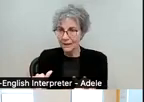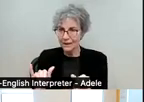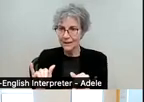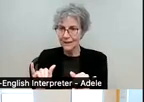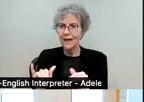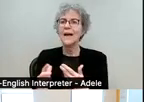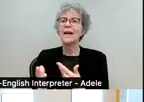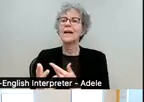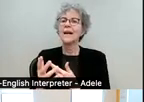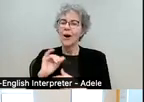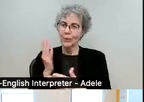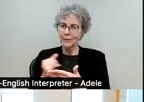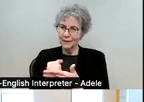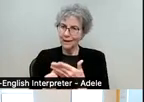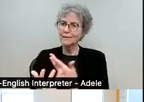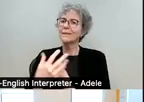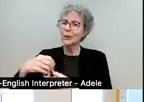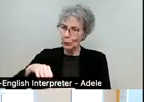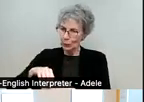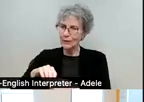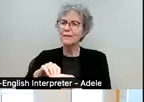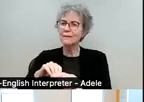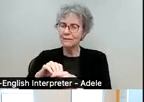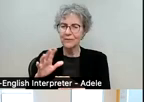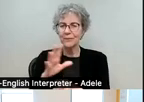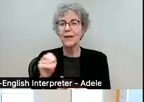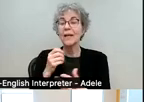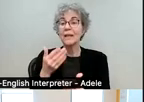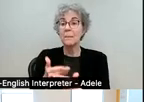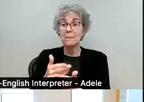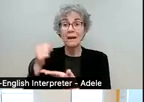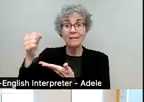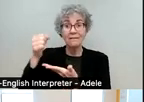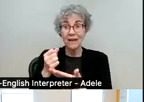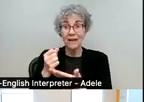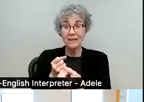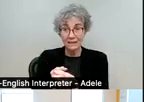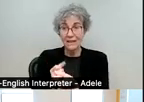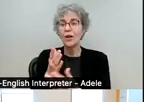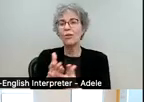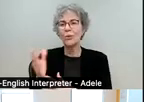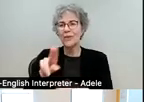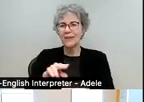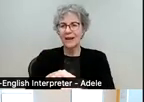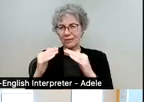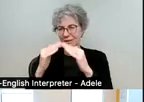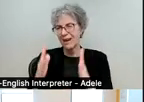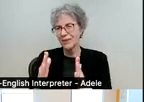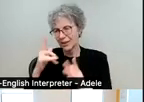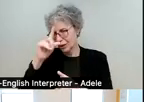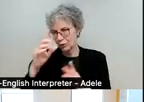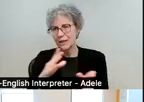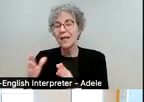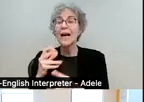we're inclusive in our design. We're going to be funding that through the National Housing Strategy. And they're working on what they're